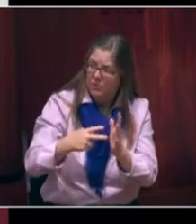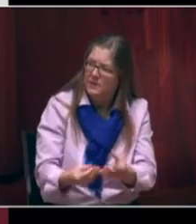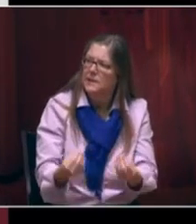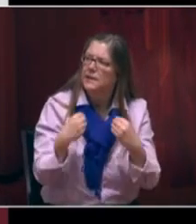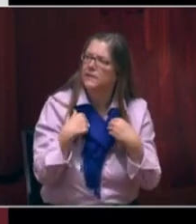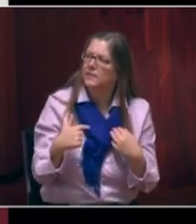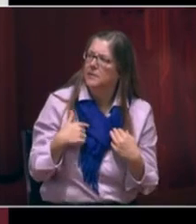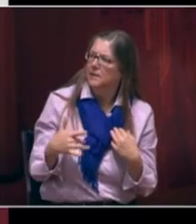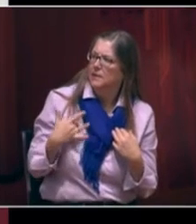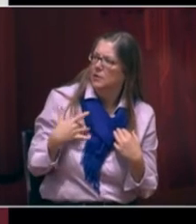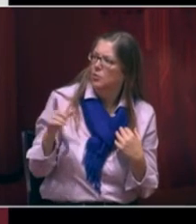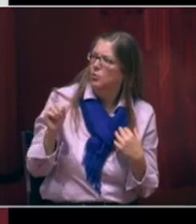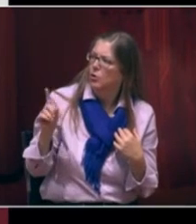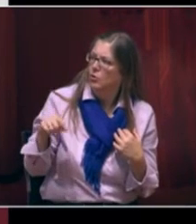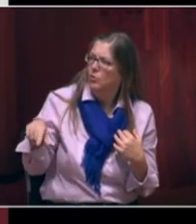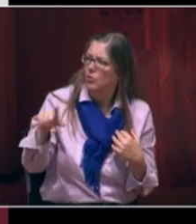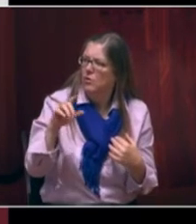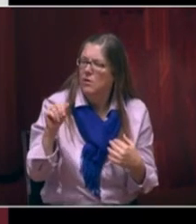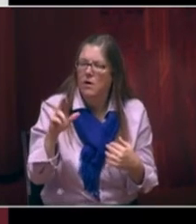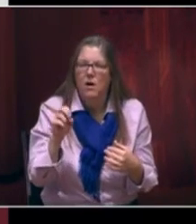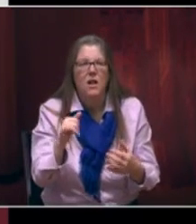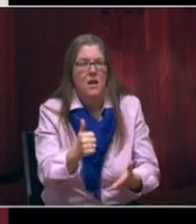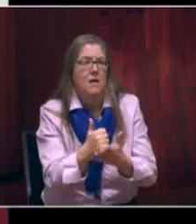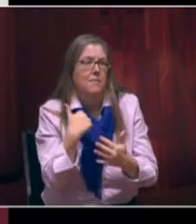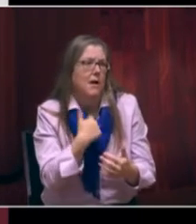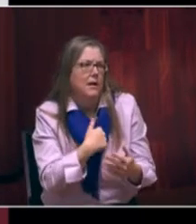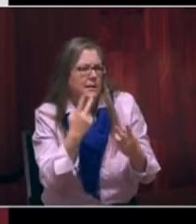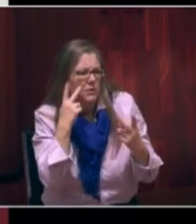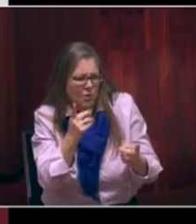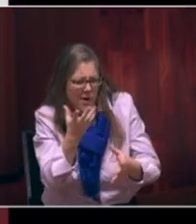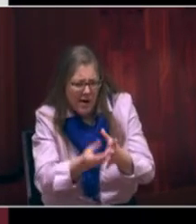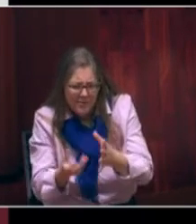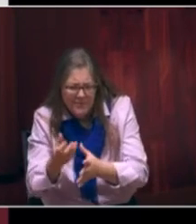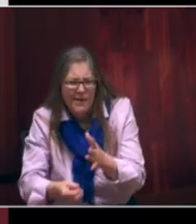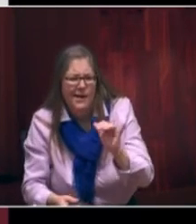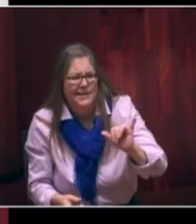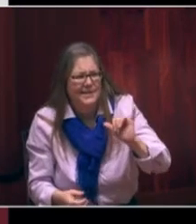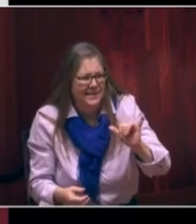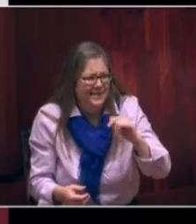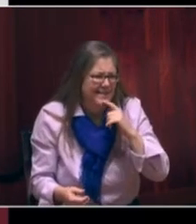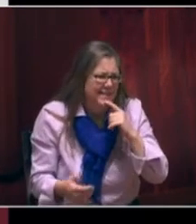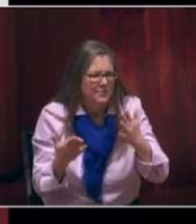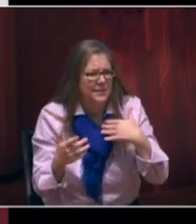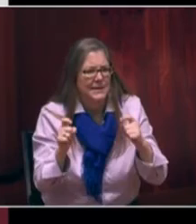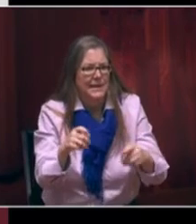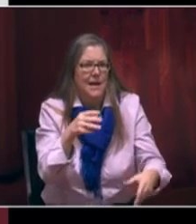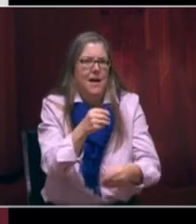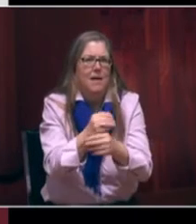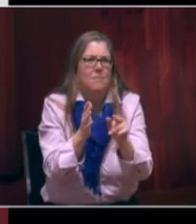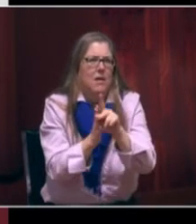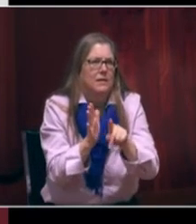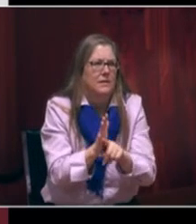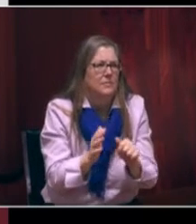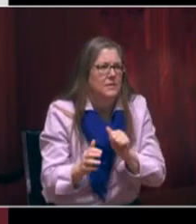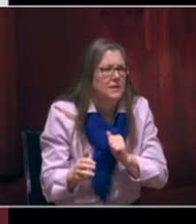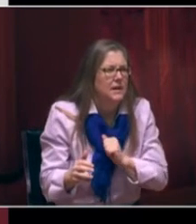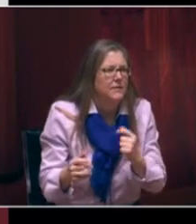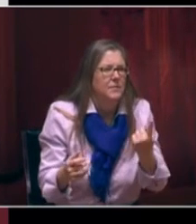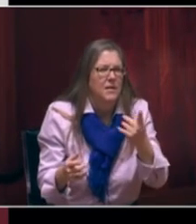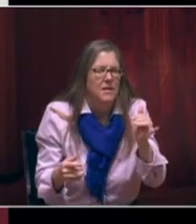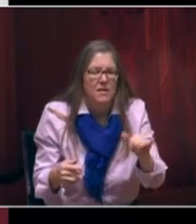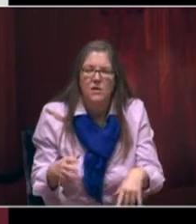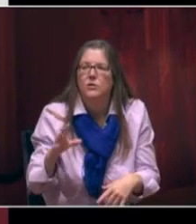you are, and then it'll help us to see where gaps are too, where we might need to issue new policy, different things like that. So just sort of take a